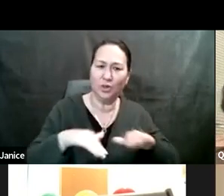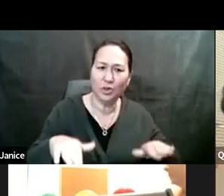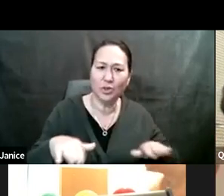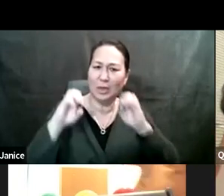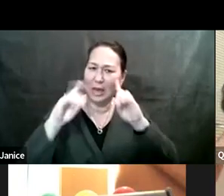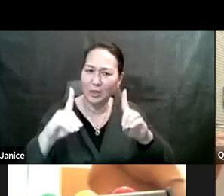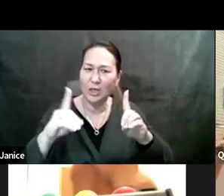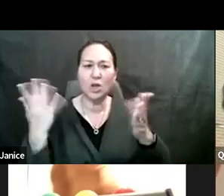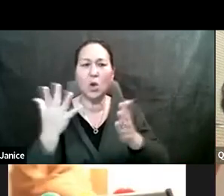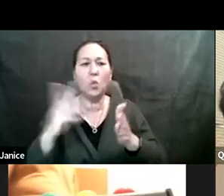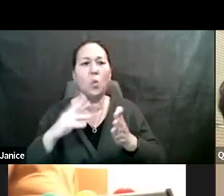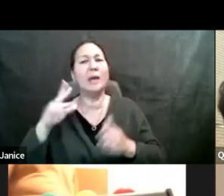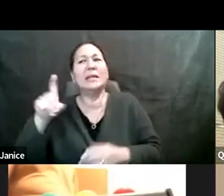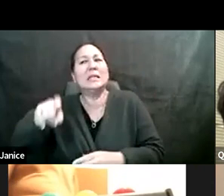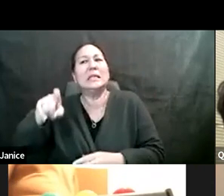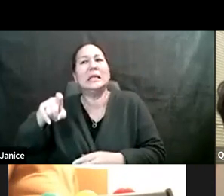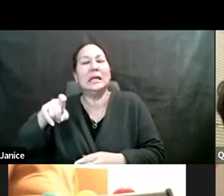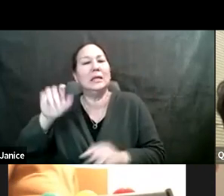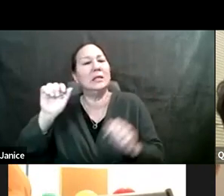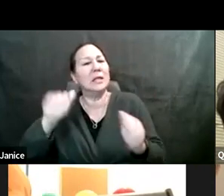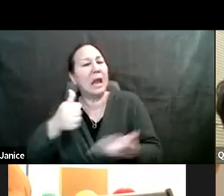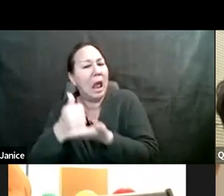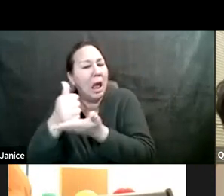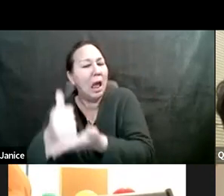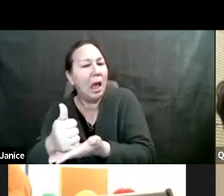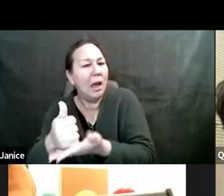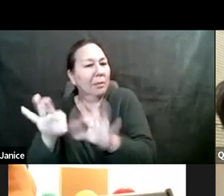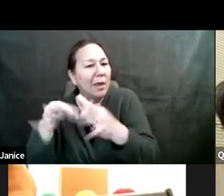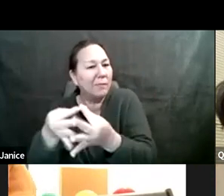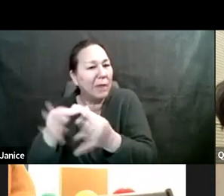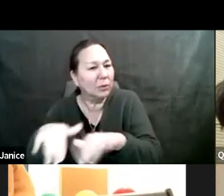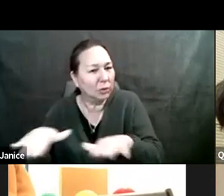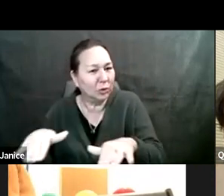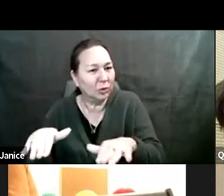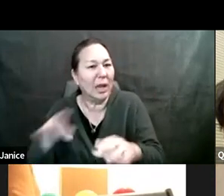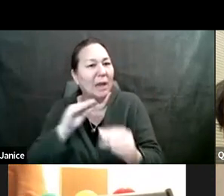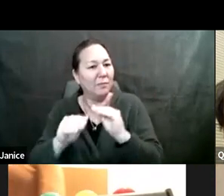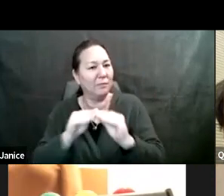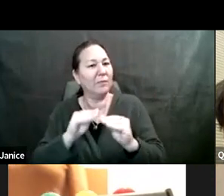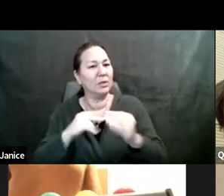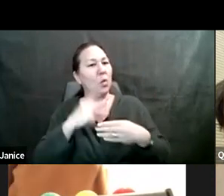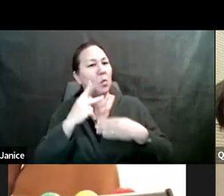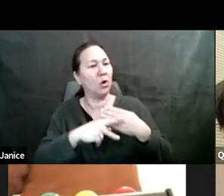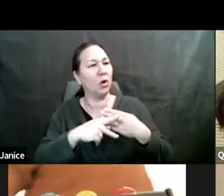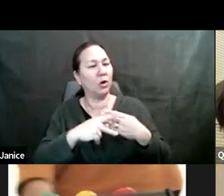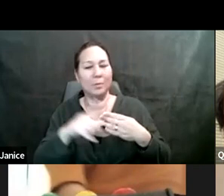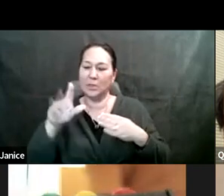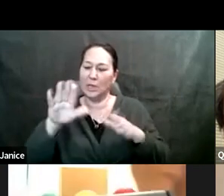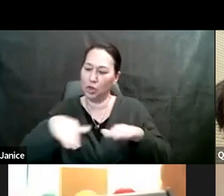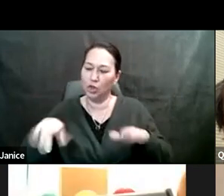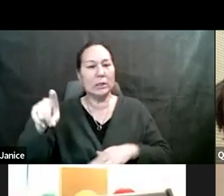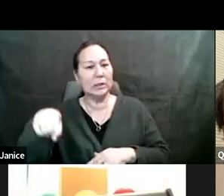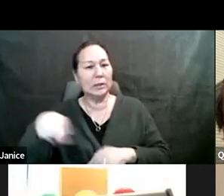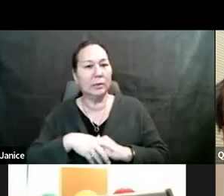what um can be fixed on programs they uh the child might need also one of the things